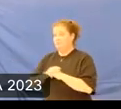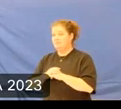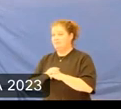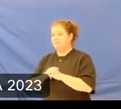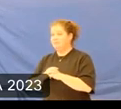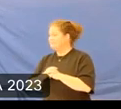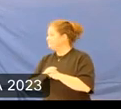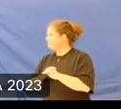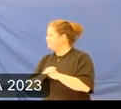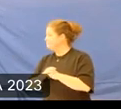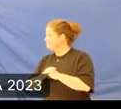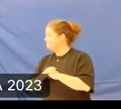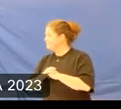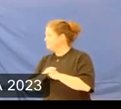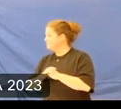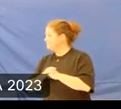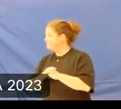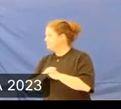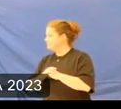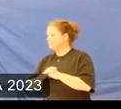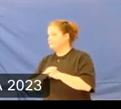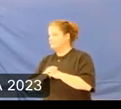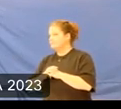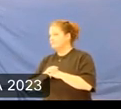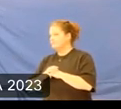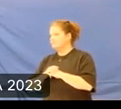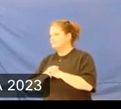kind of general pragmatics or semiotic systems